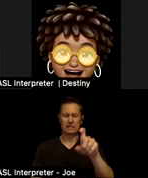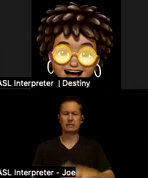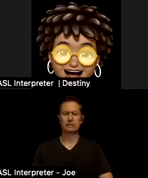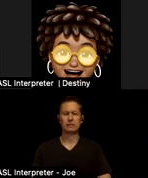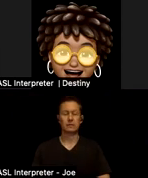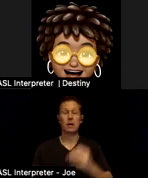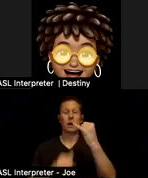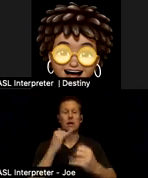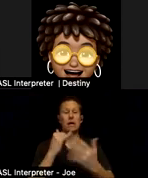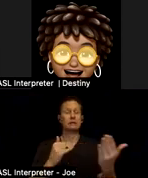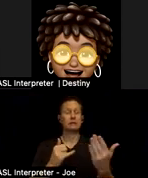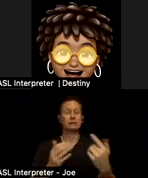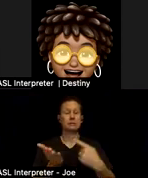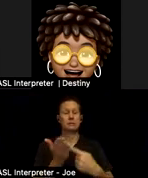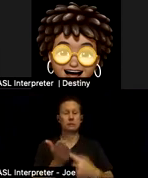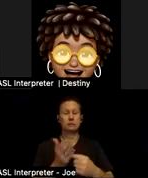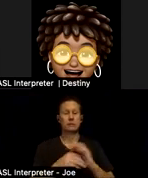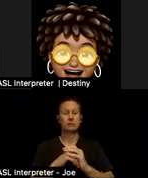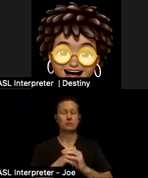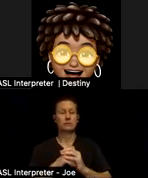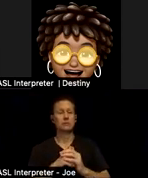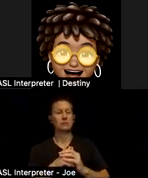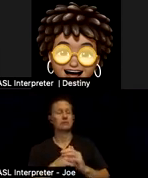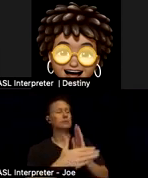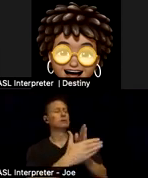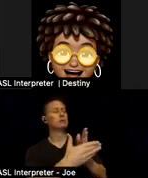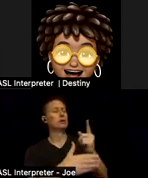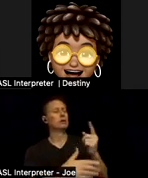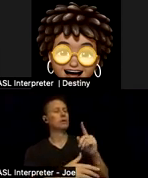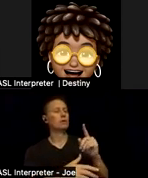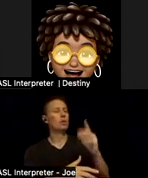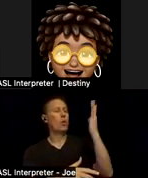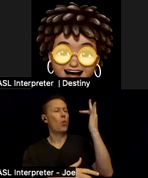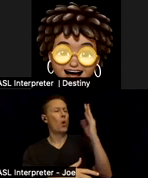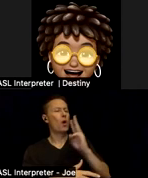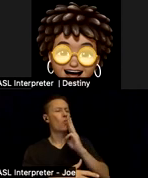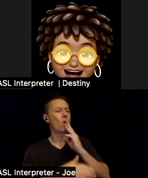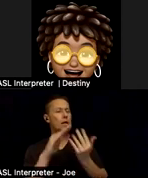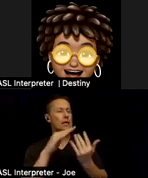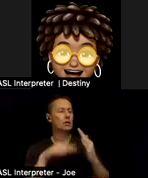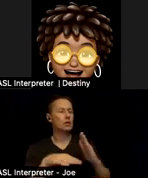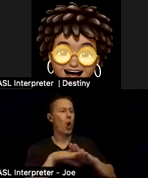last thing we want to cover is securing a storage. Why does the water heater have to be on the block?